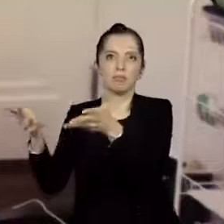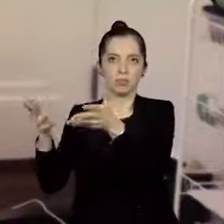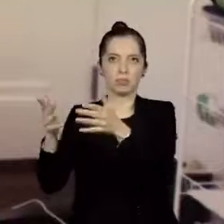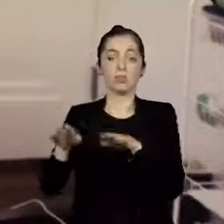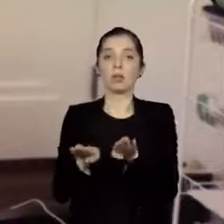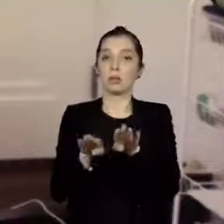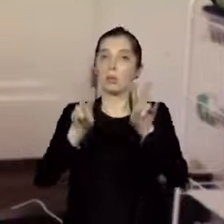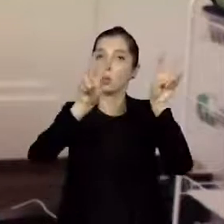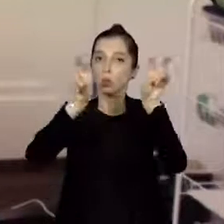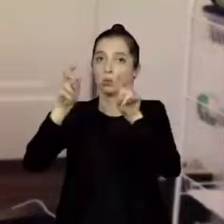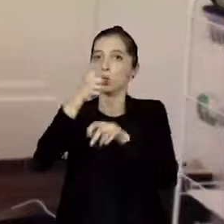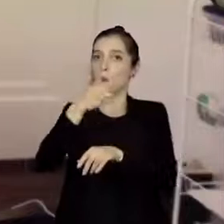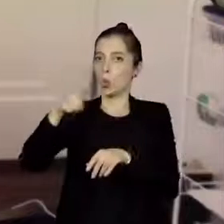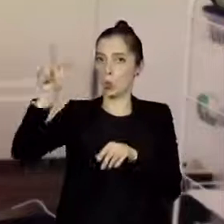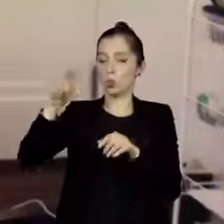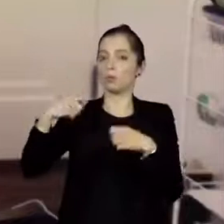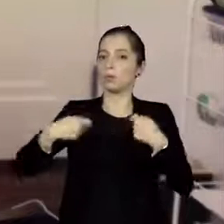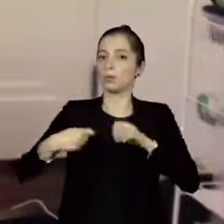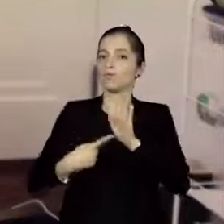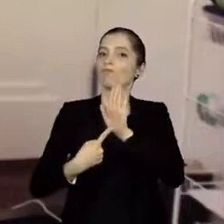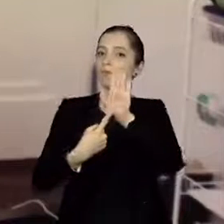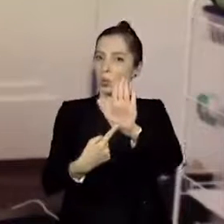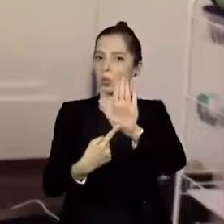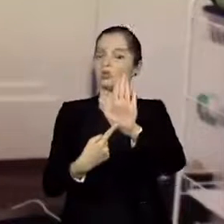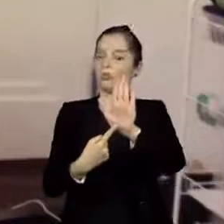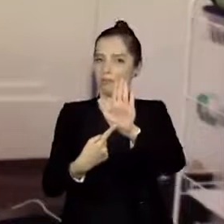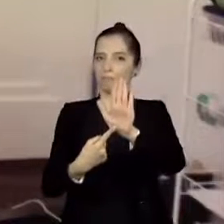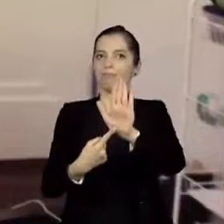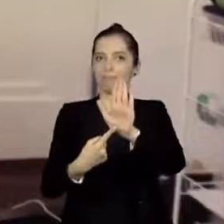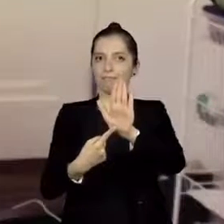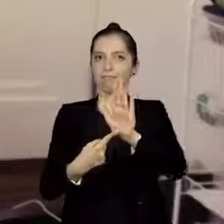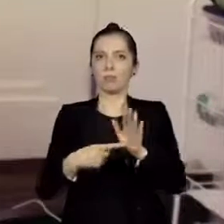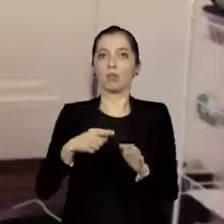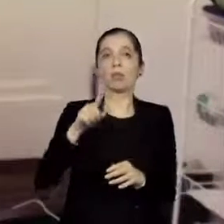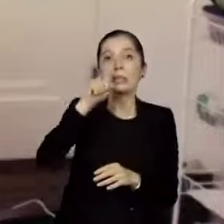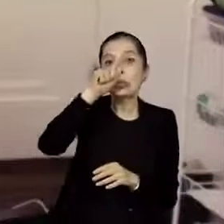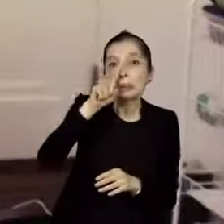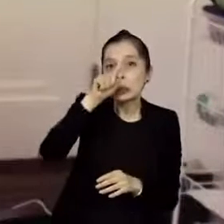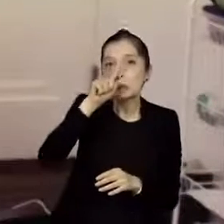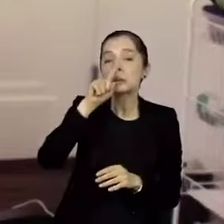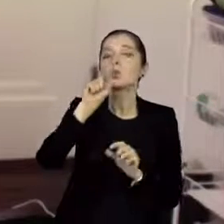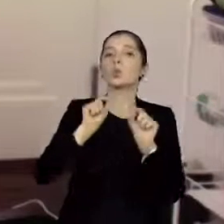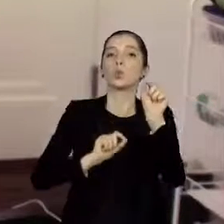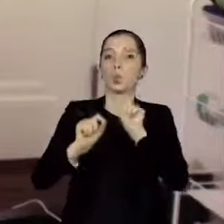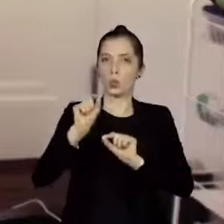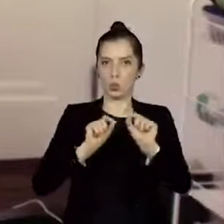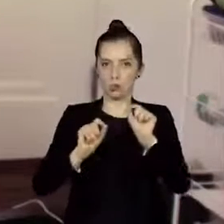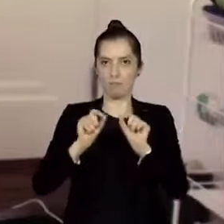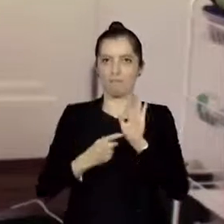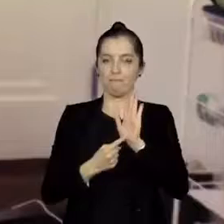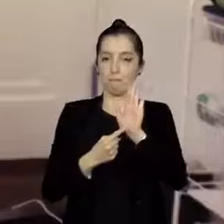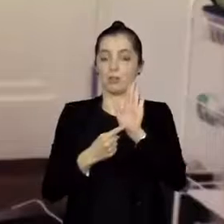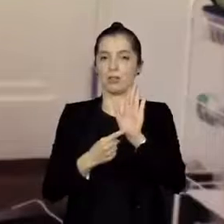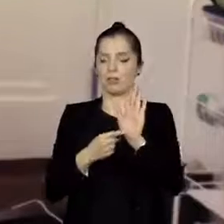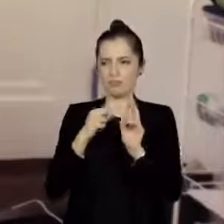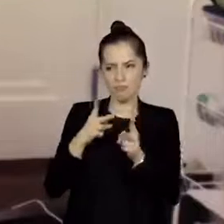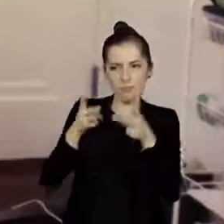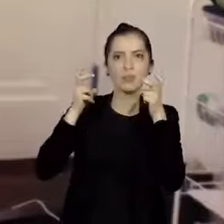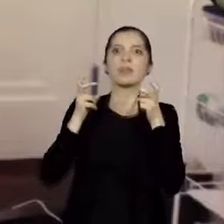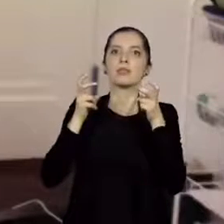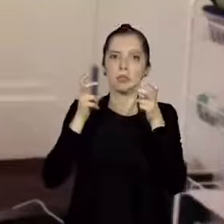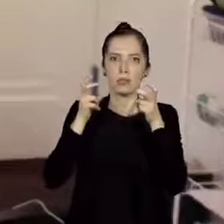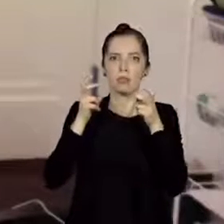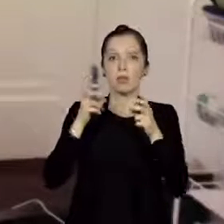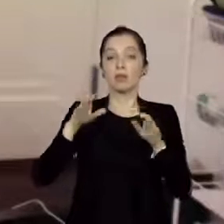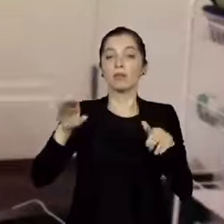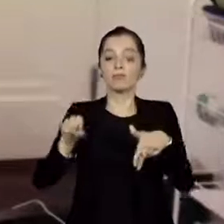if the underlying issues have not been fully addressed, there is a risk of things escalating quickly. And